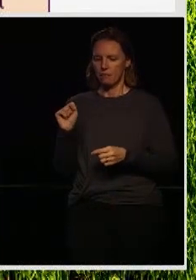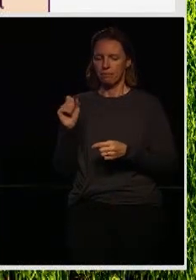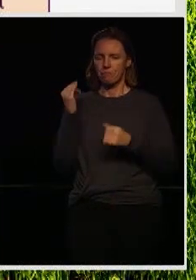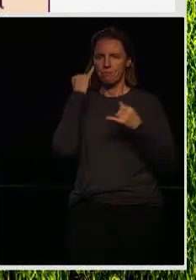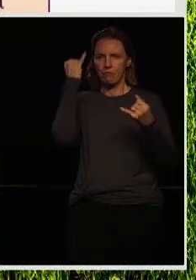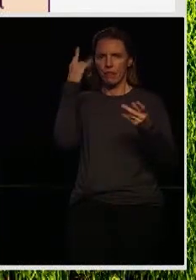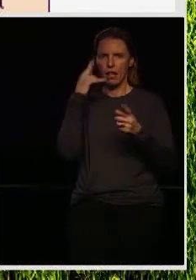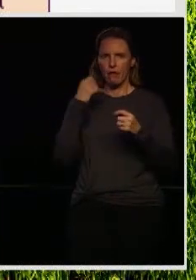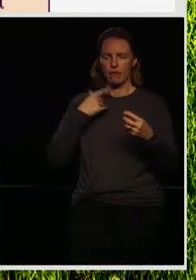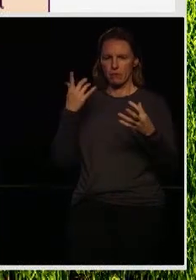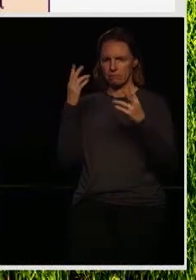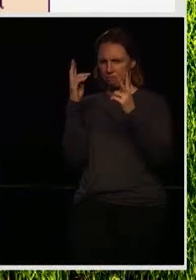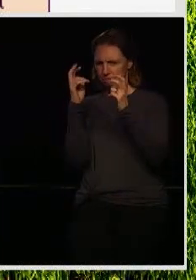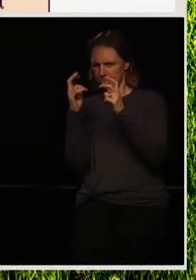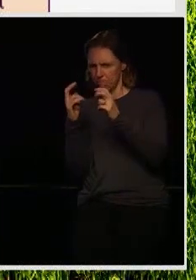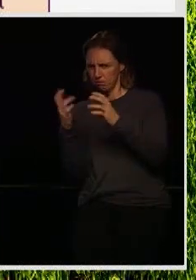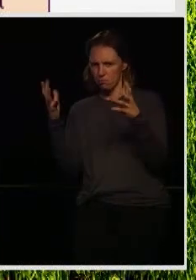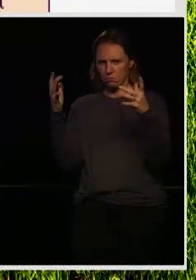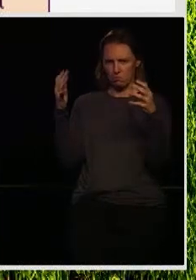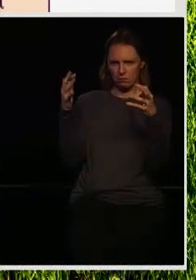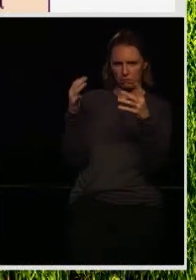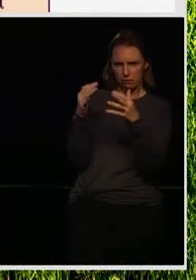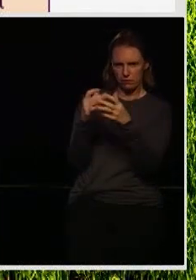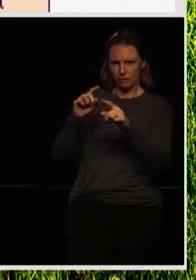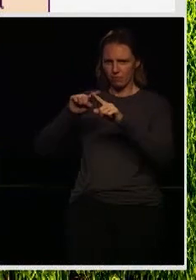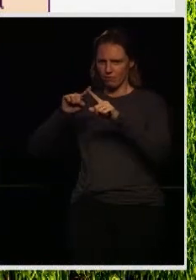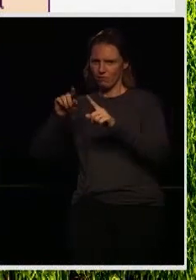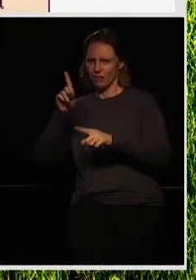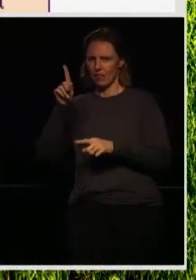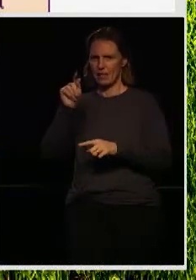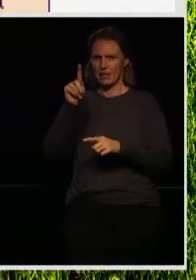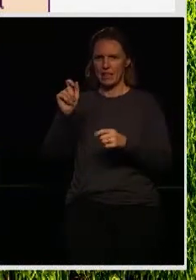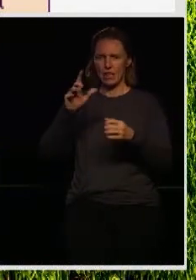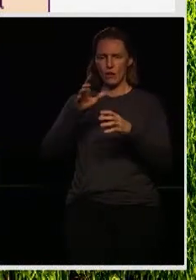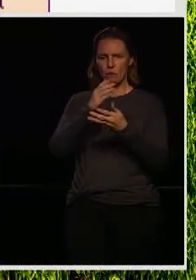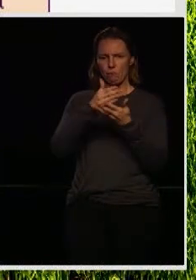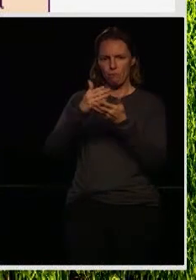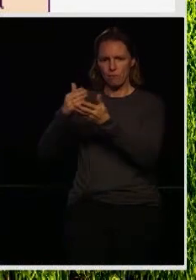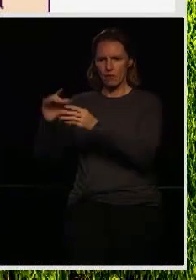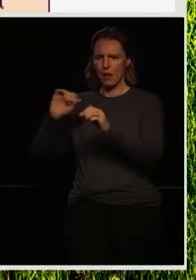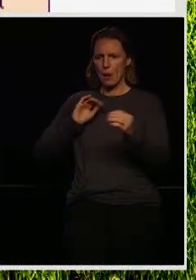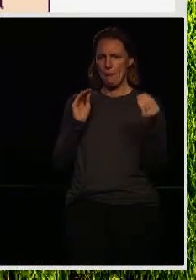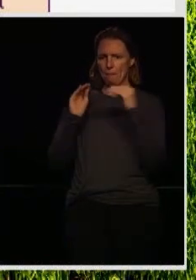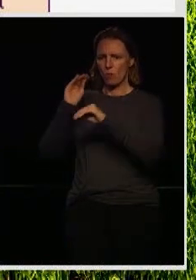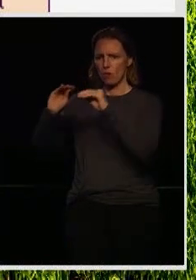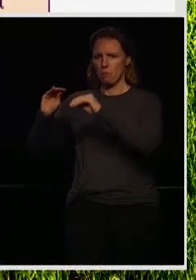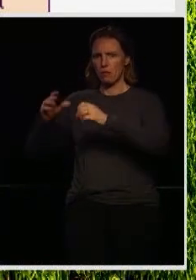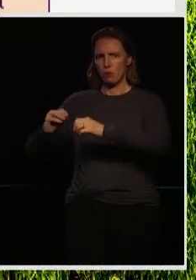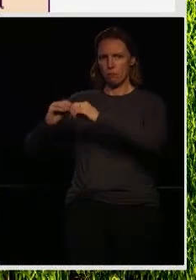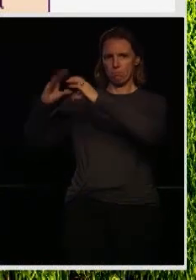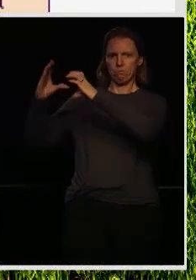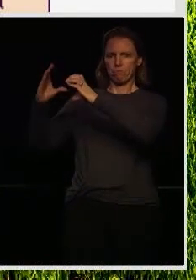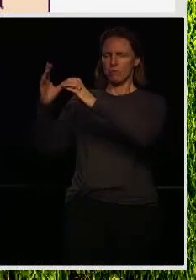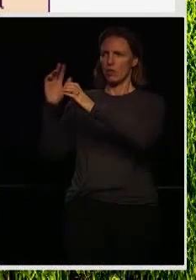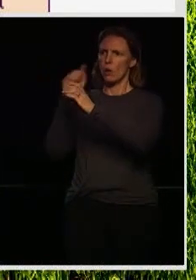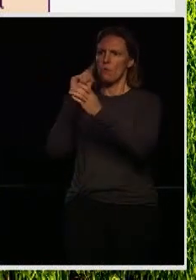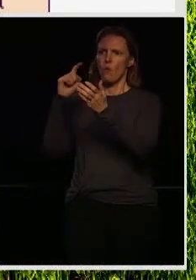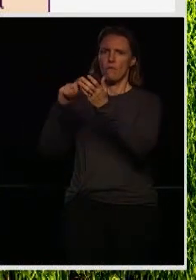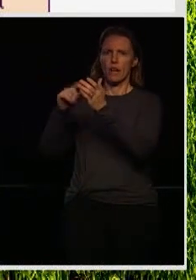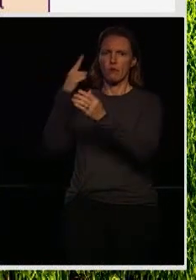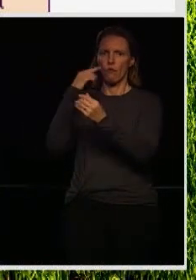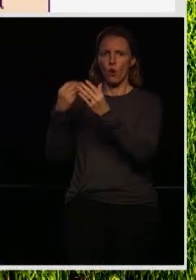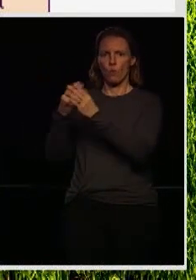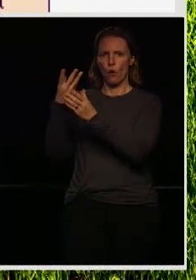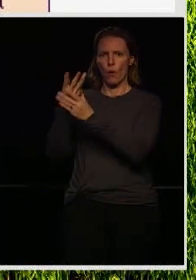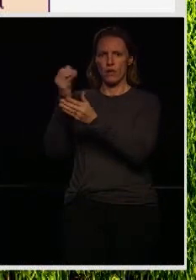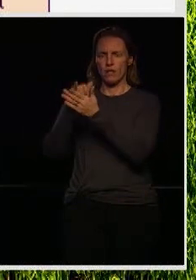and collecting different data sources and putting them into a recommendation or a notification for growers that they